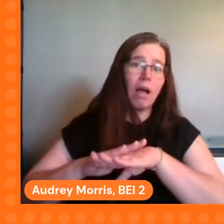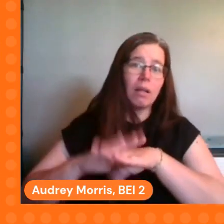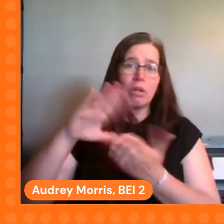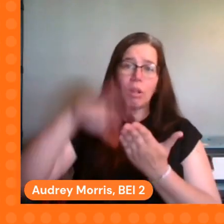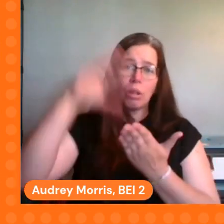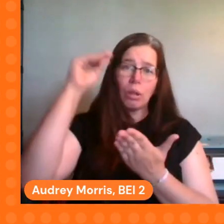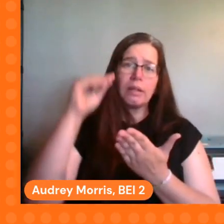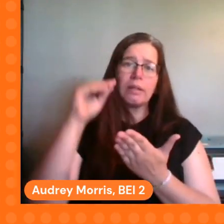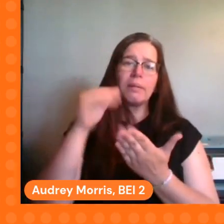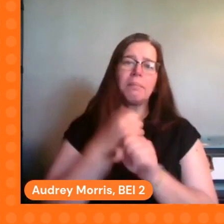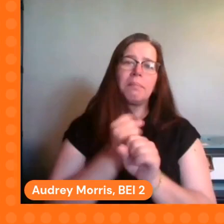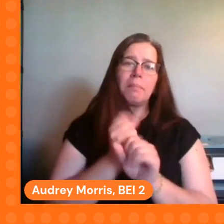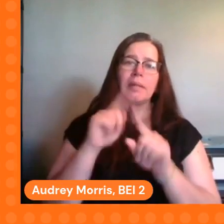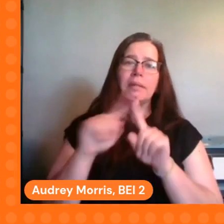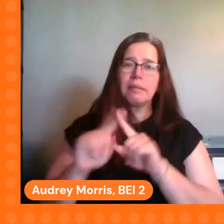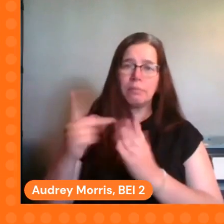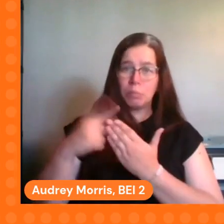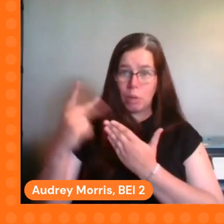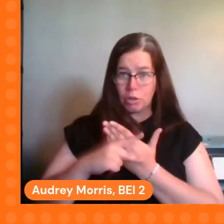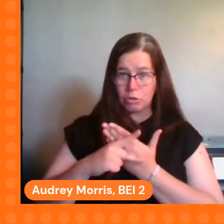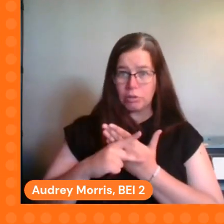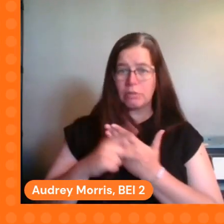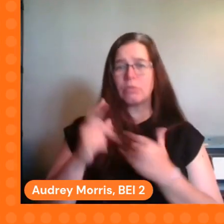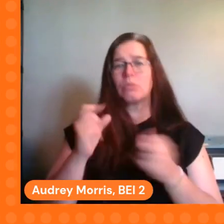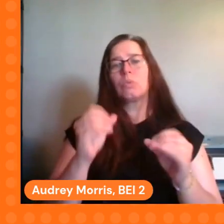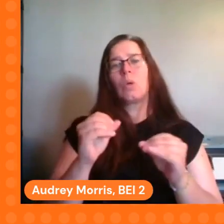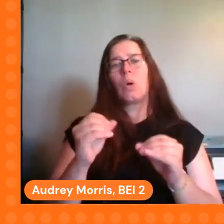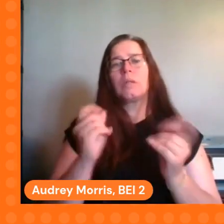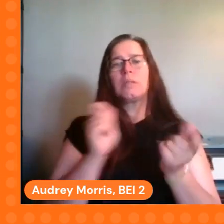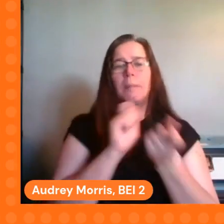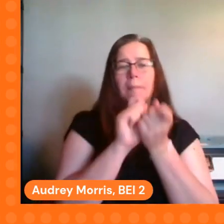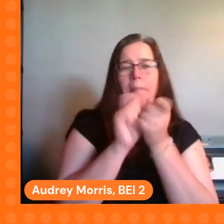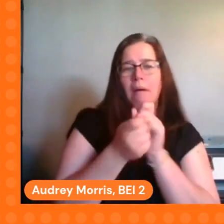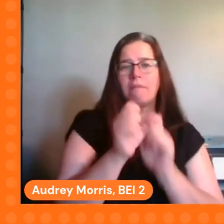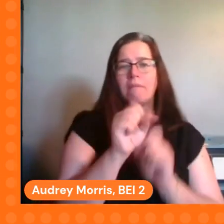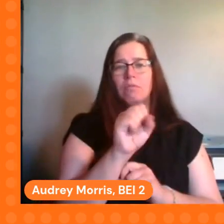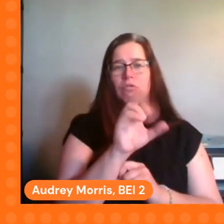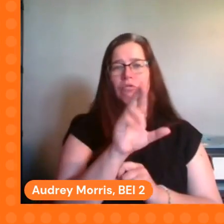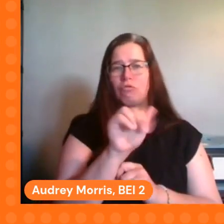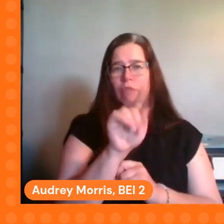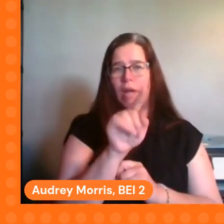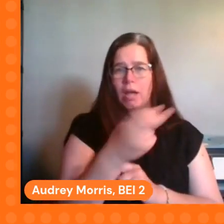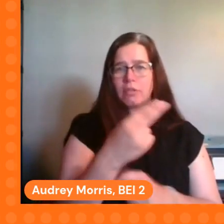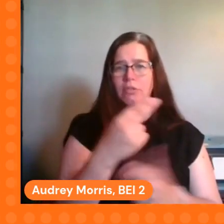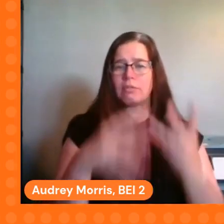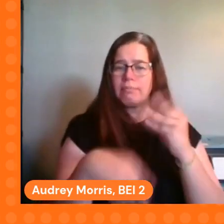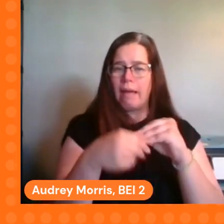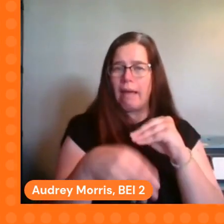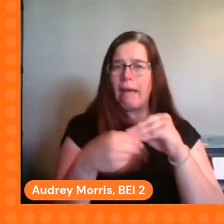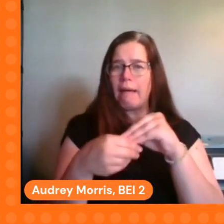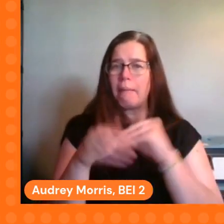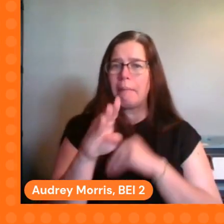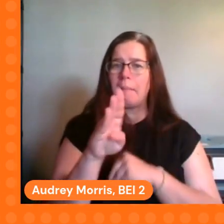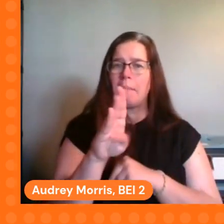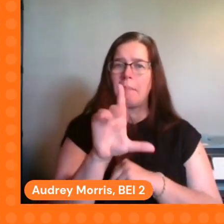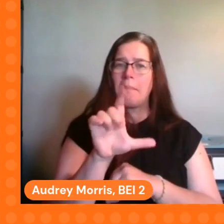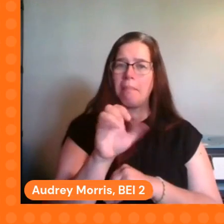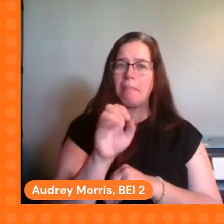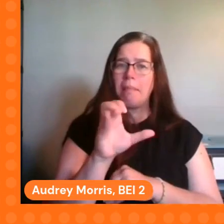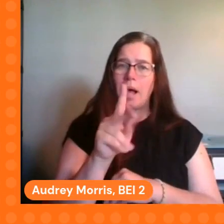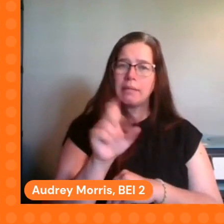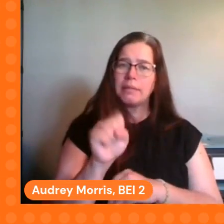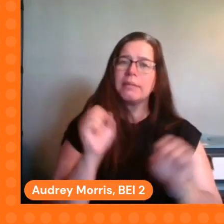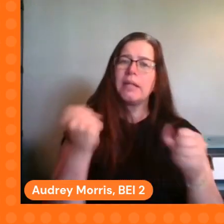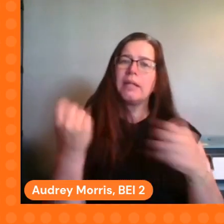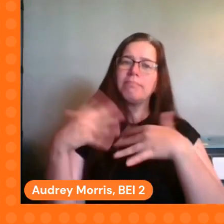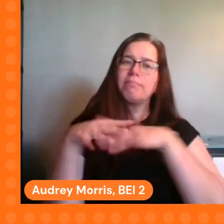making AI projects. So it's a modified version of Scratch with some extra blocks to work with AI models, and